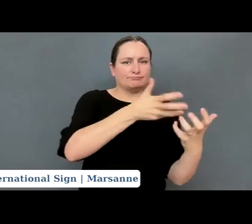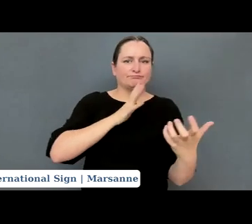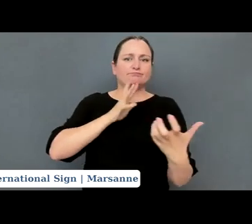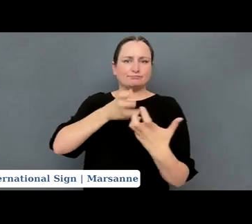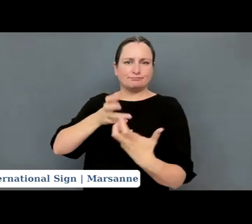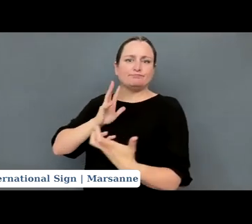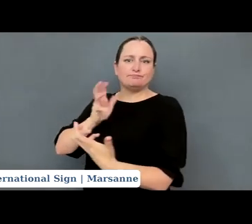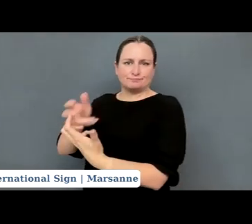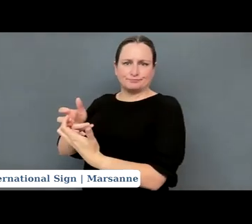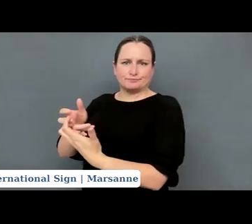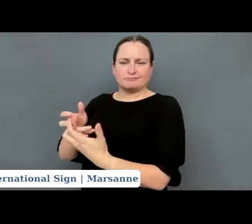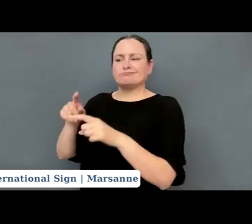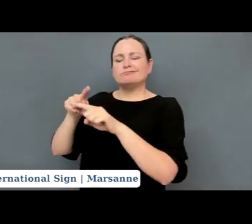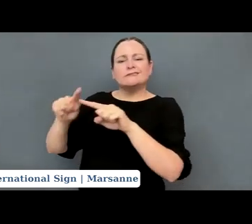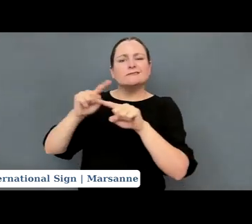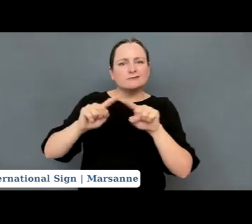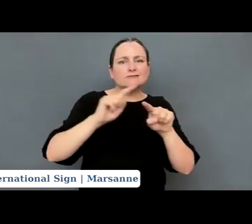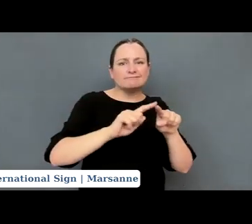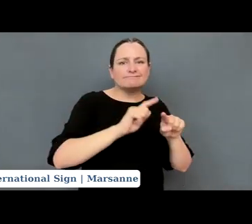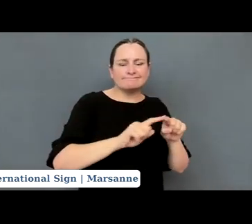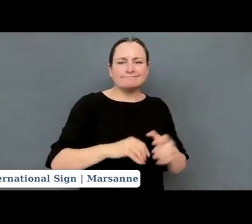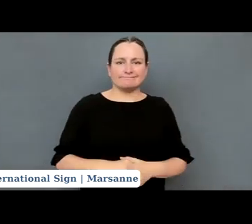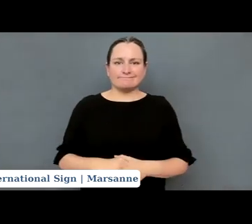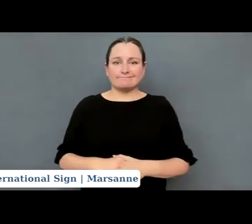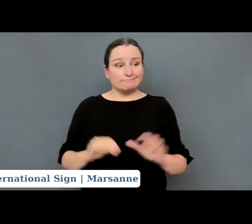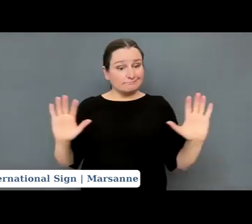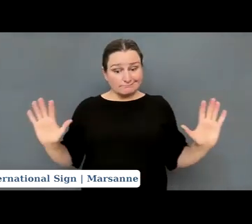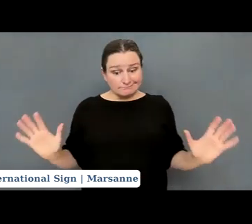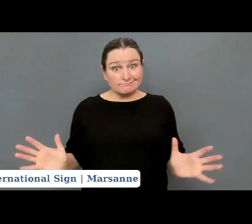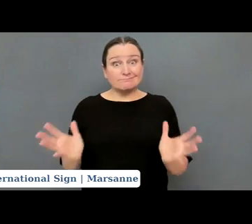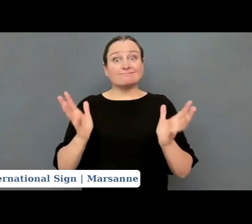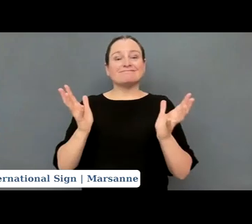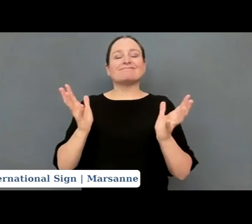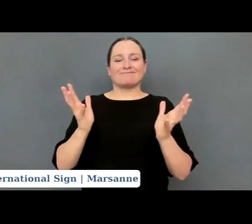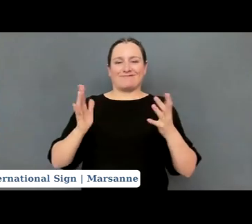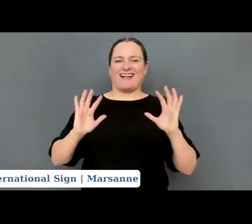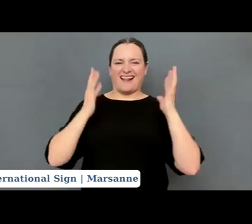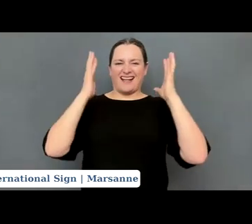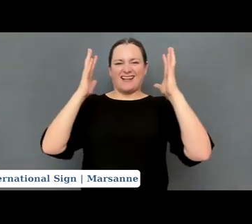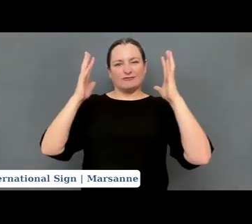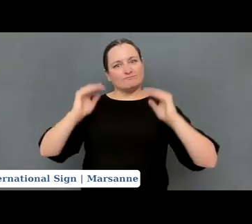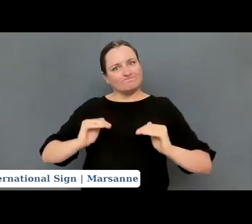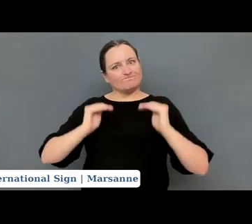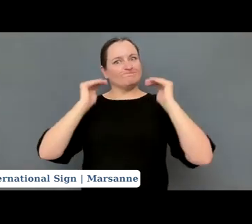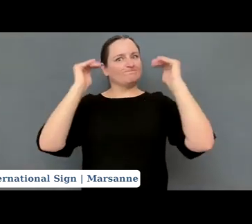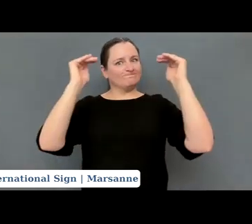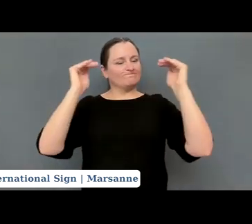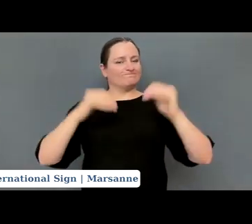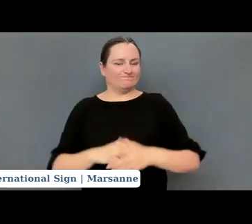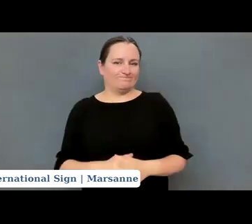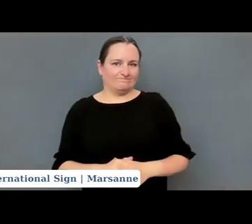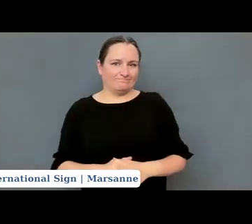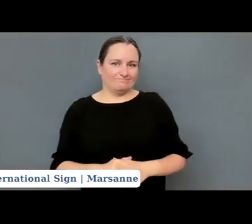solid basis for a better society. This community monitoring that we